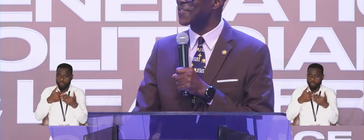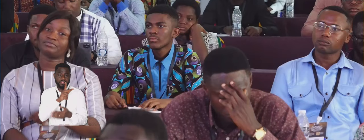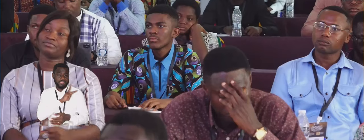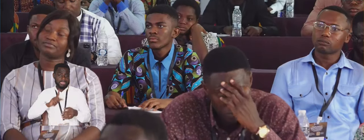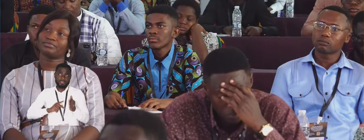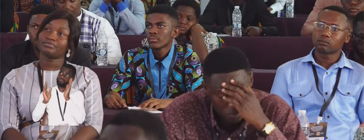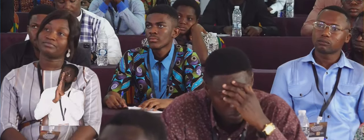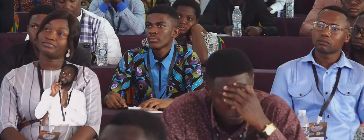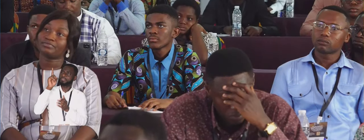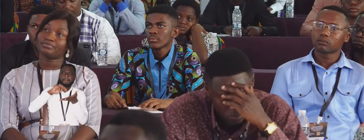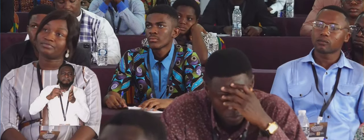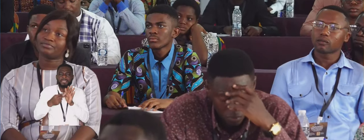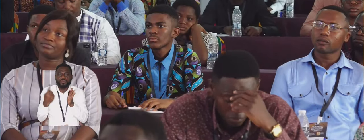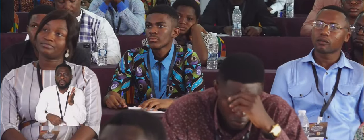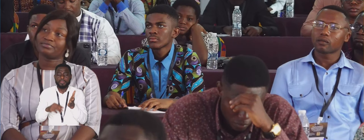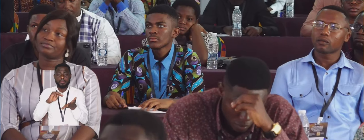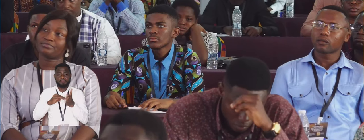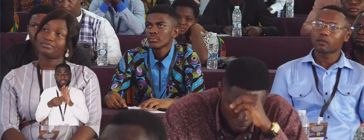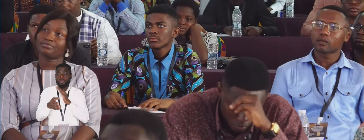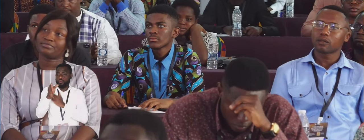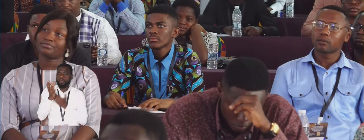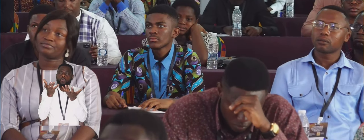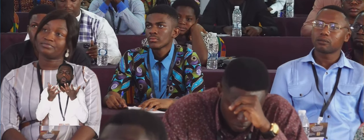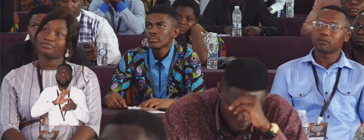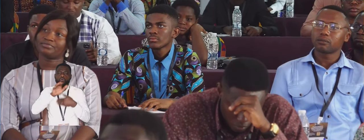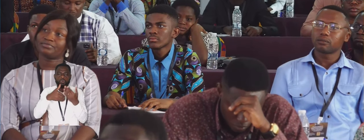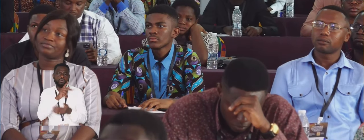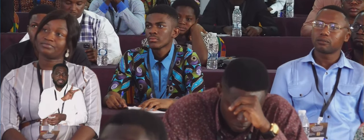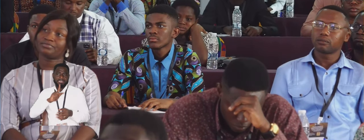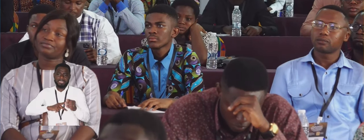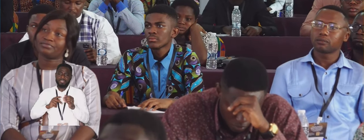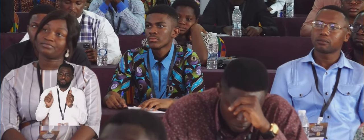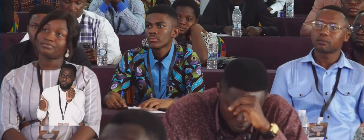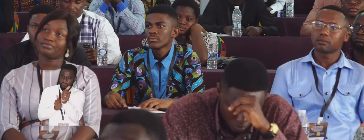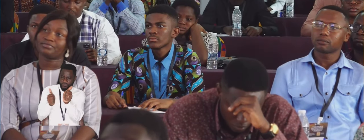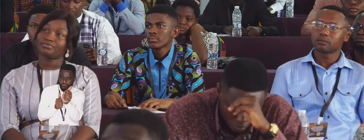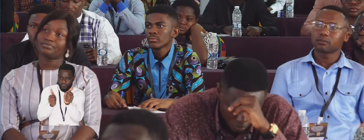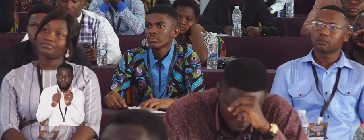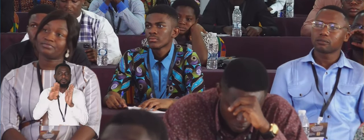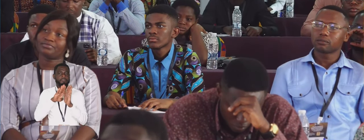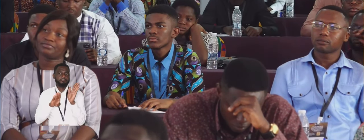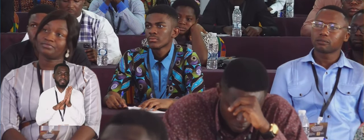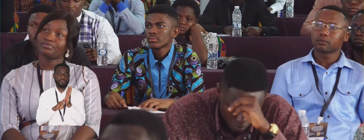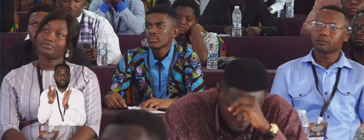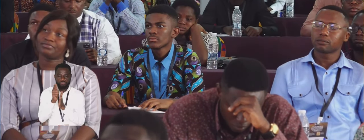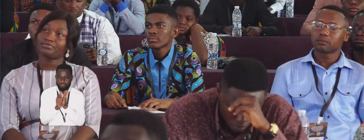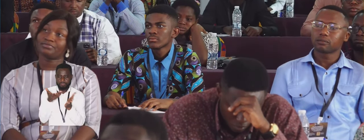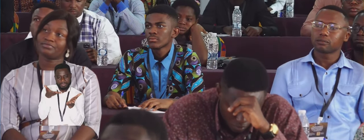means is that God wants all the kings to live by the precepts of scripture. That one